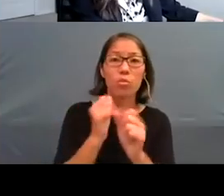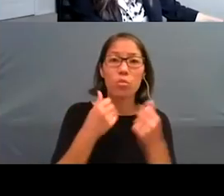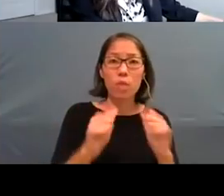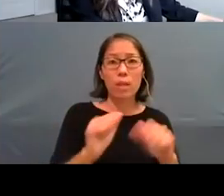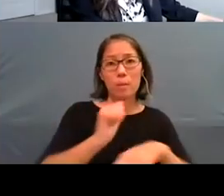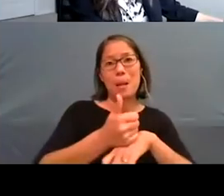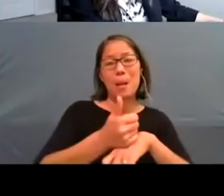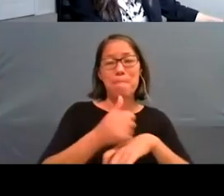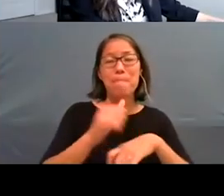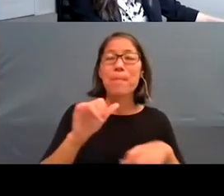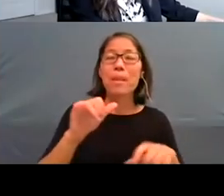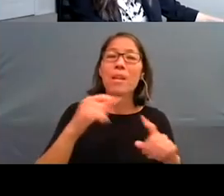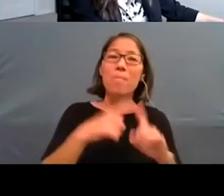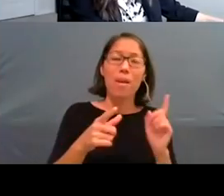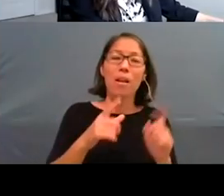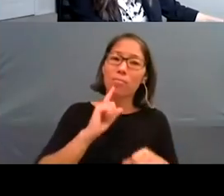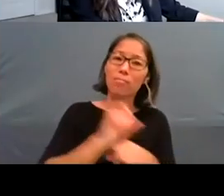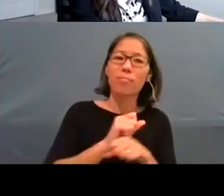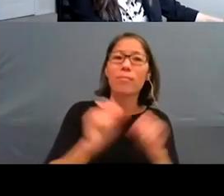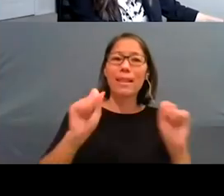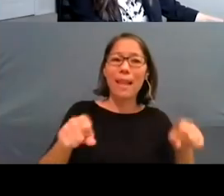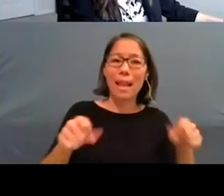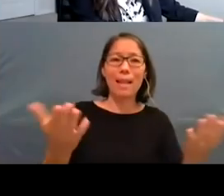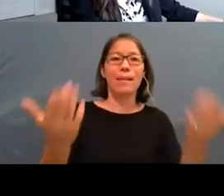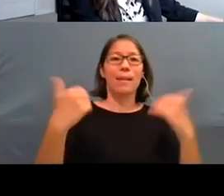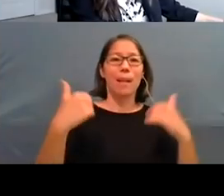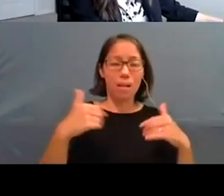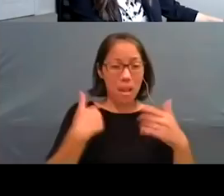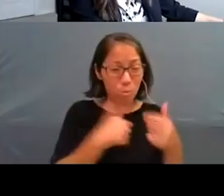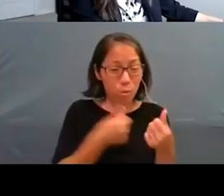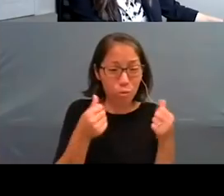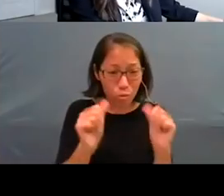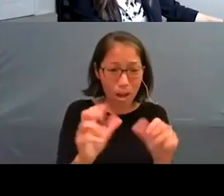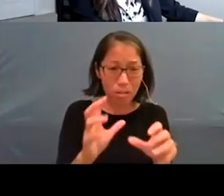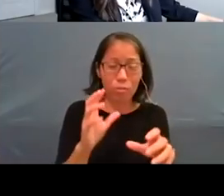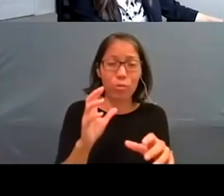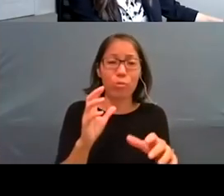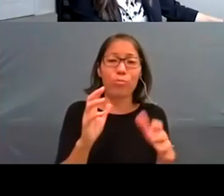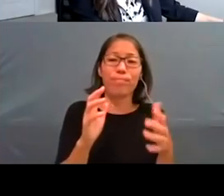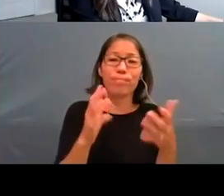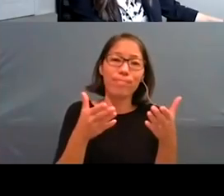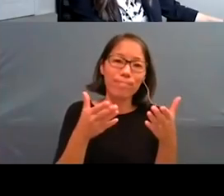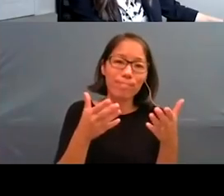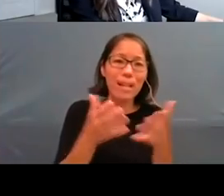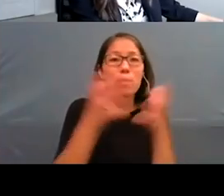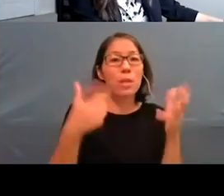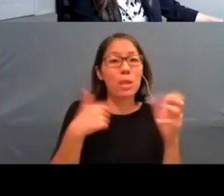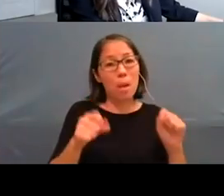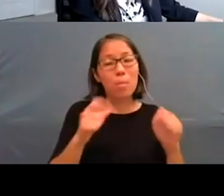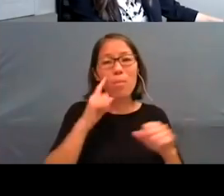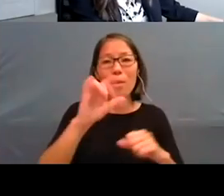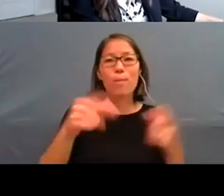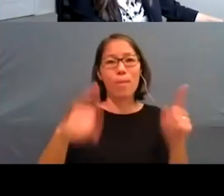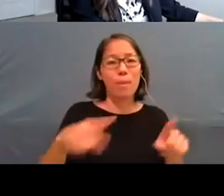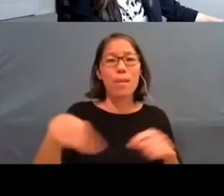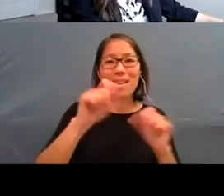they will be allowed to participate, and we'll try as hard as possible that we can allow for that to happen so that they